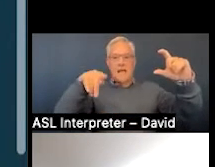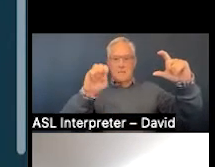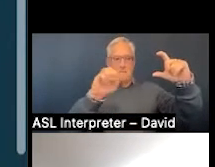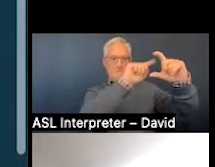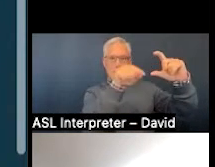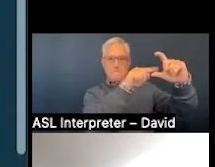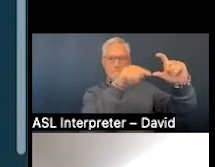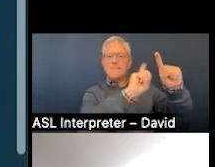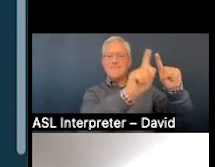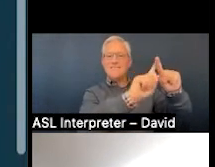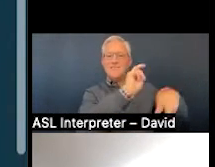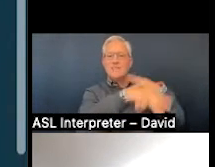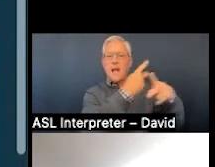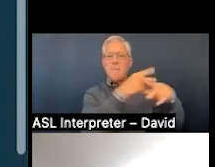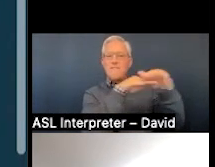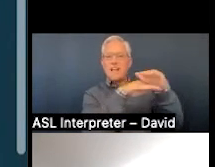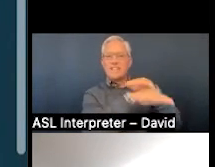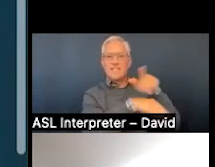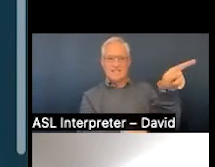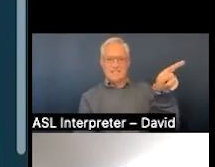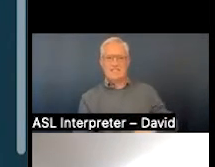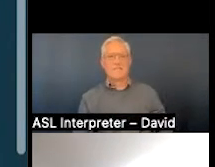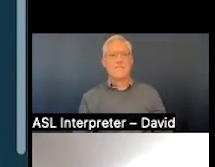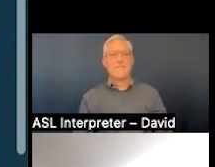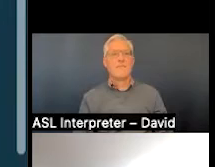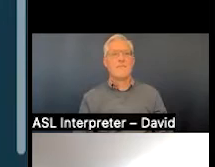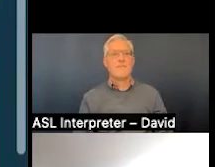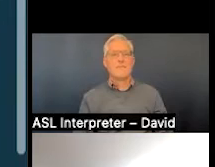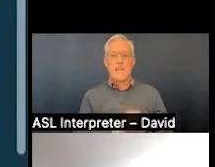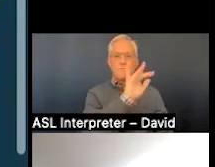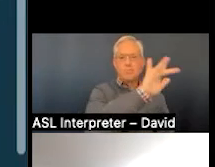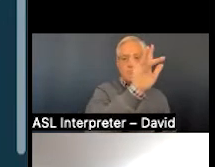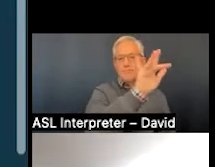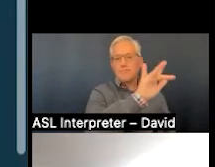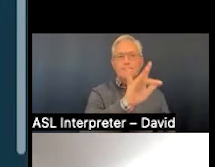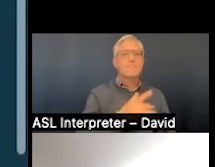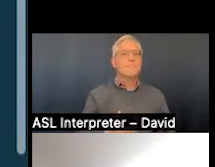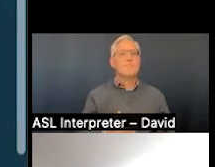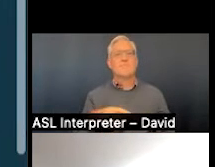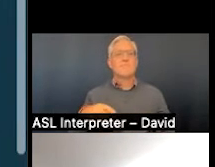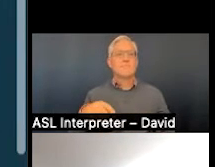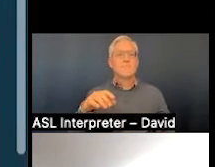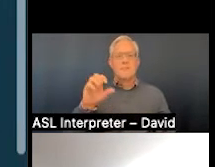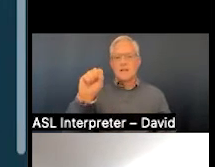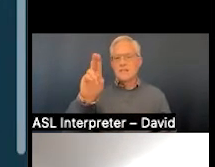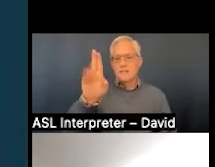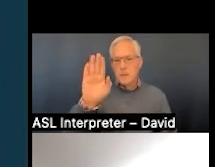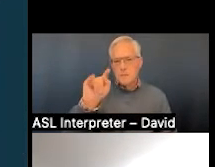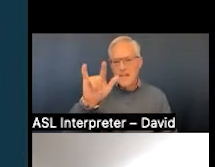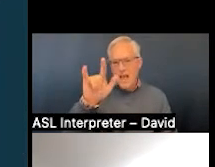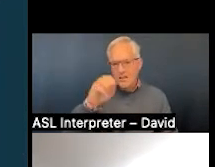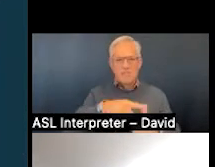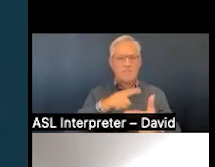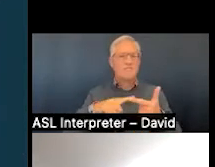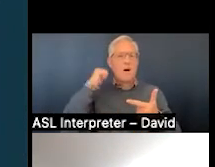that's outside the film itself. So not hard coded. So we have subtitle files or audio description files.